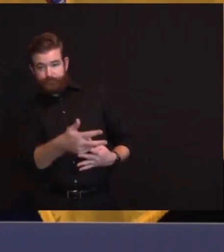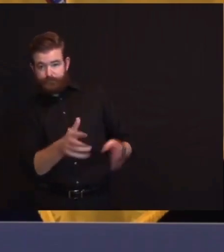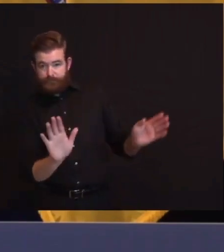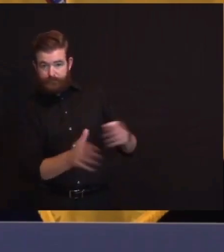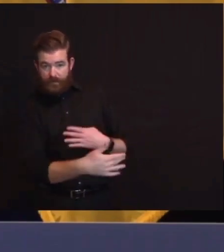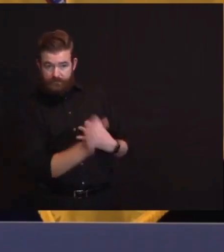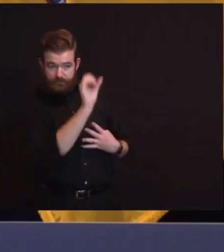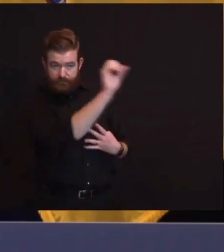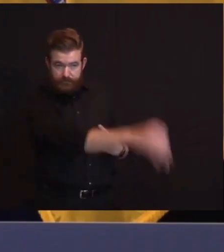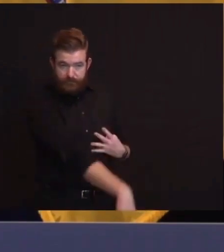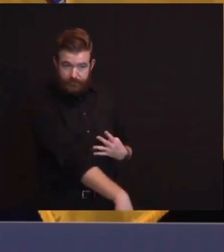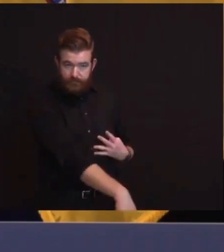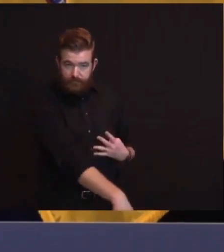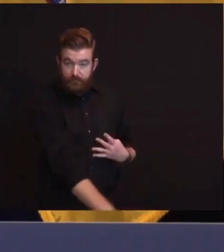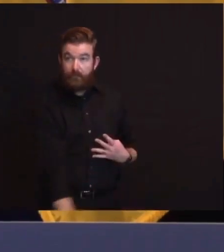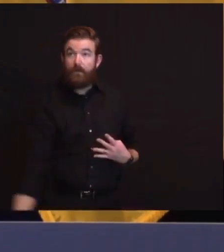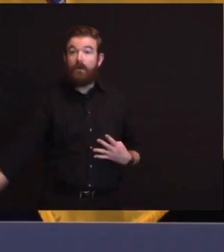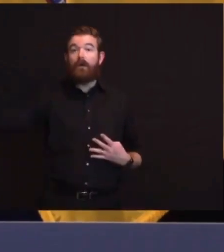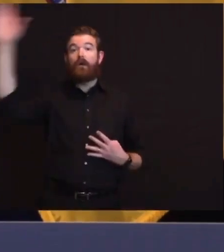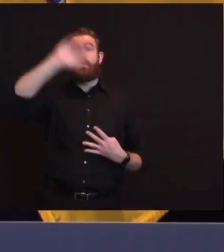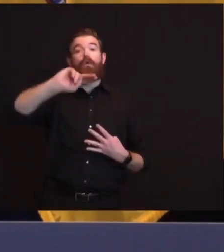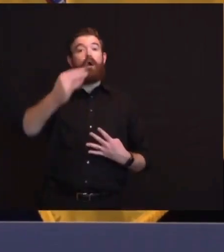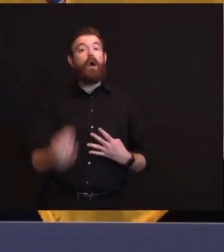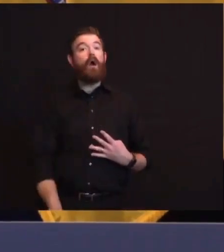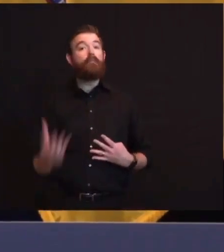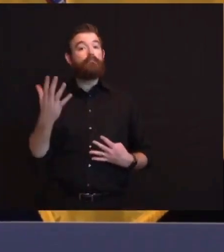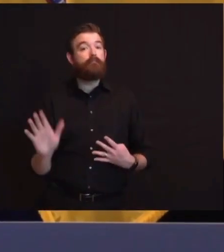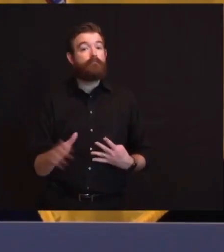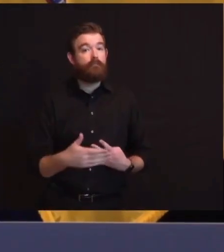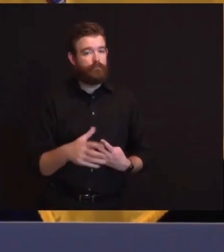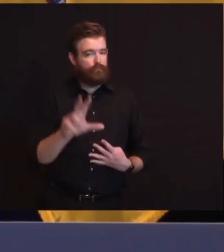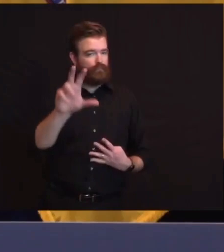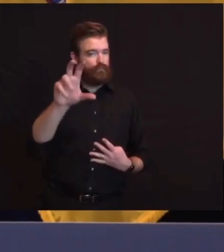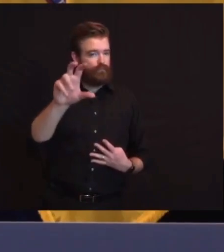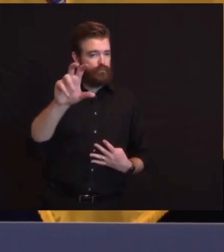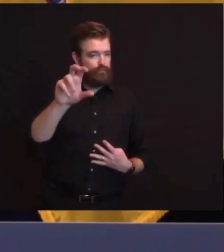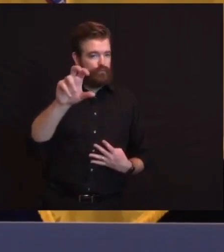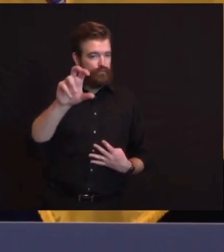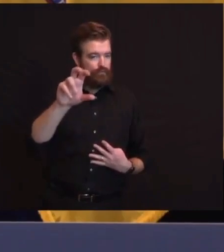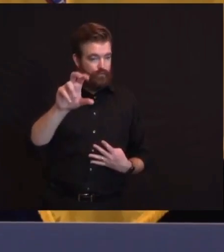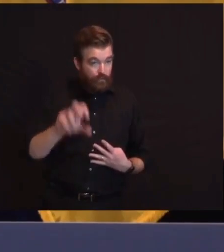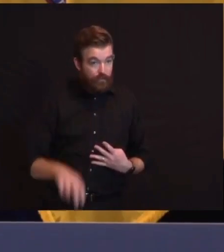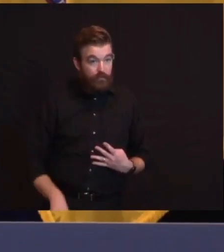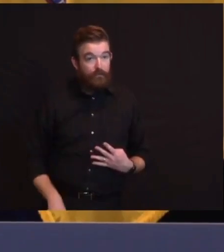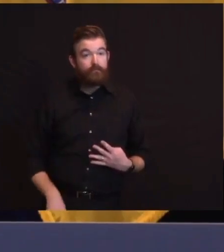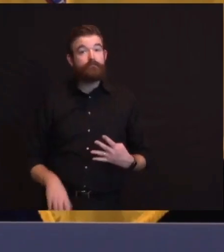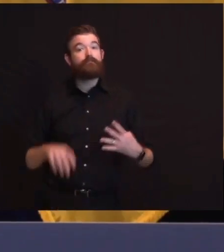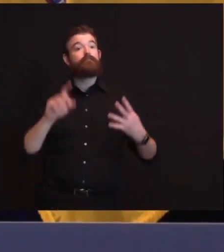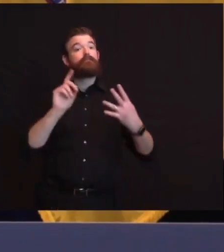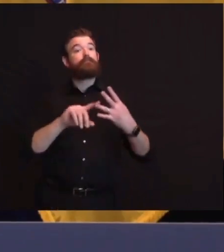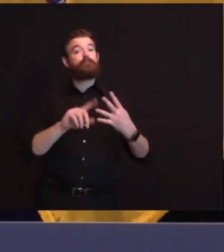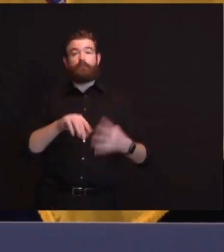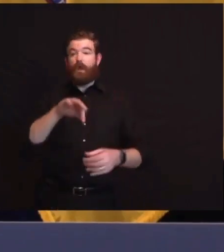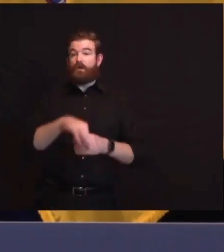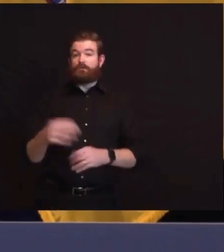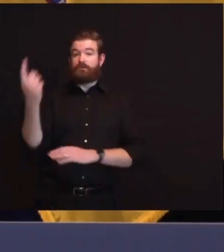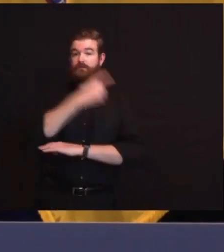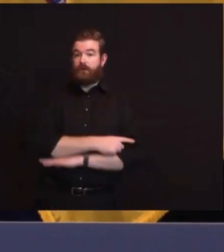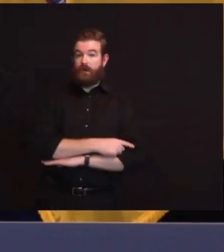state. If you don't like that, show up on Election Day, hand your ballot to a poll worker. Or if you don't like that, you can vote in